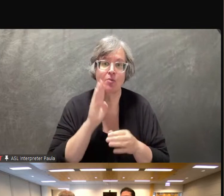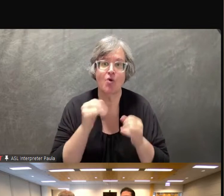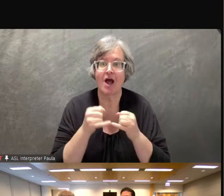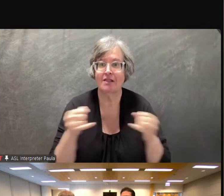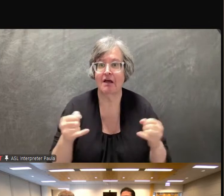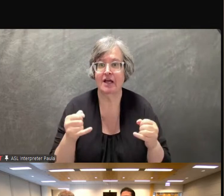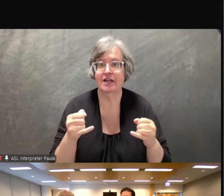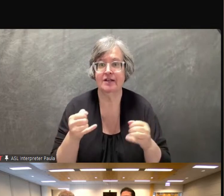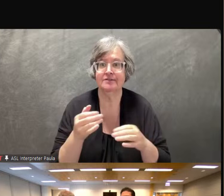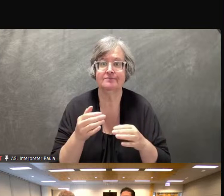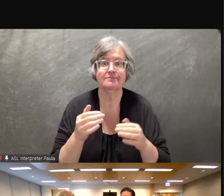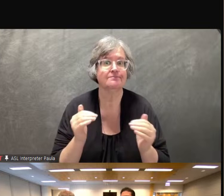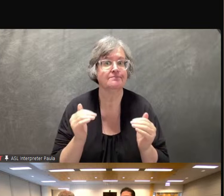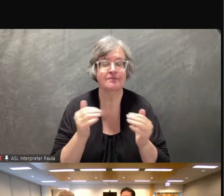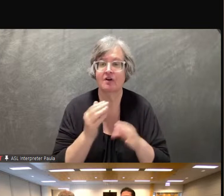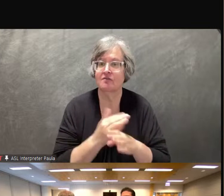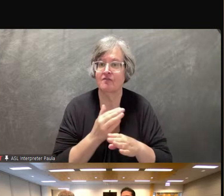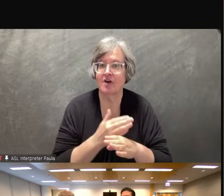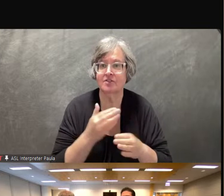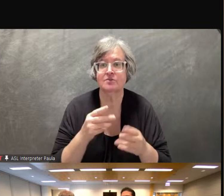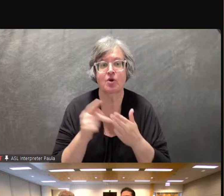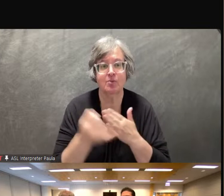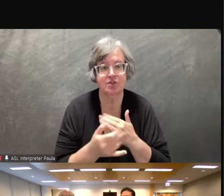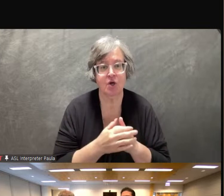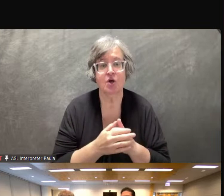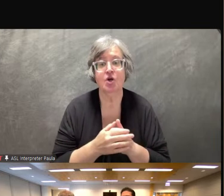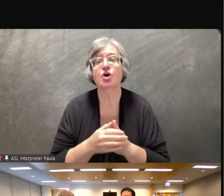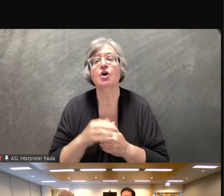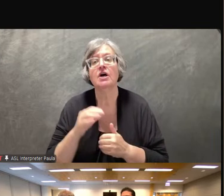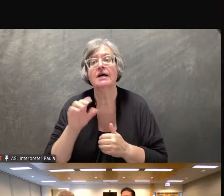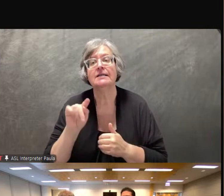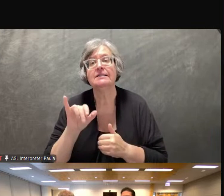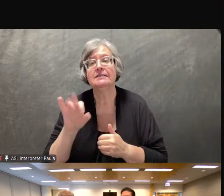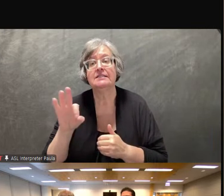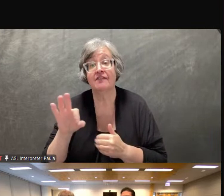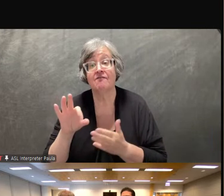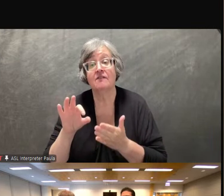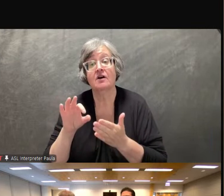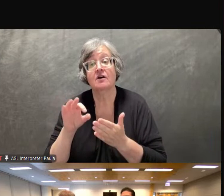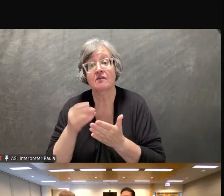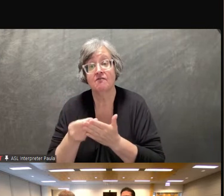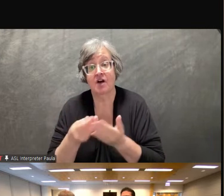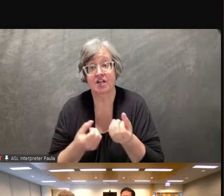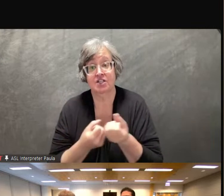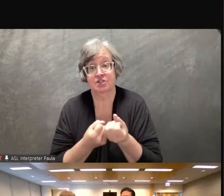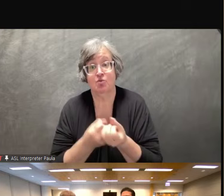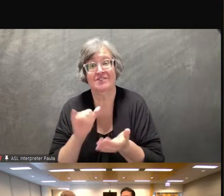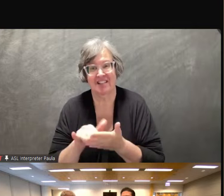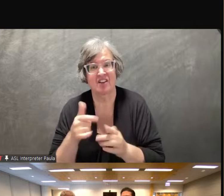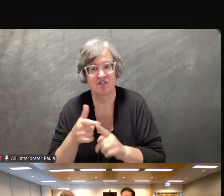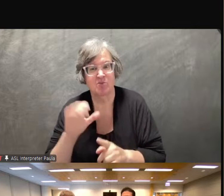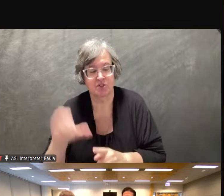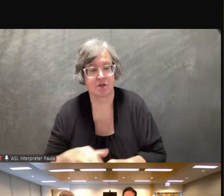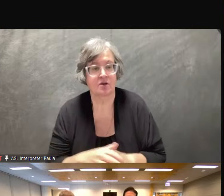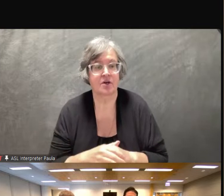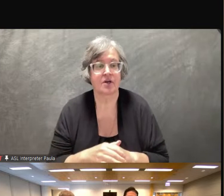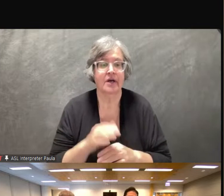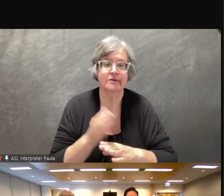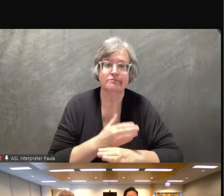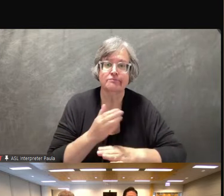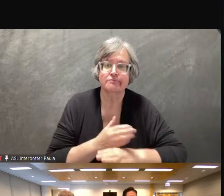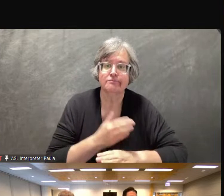amount of investment at the time. This is heavily supported by City of Chicago TIF funding. It's getting a lot of more cosmetic and wear and tear